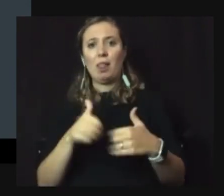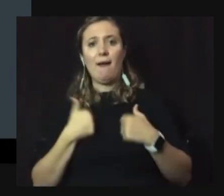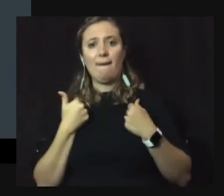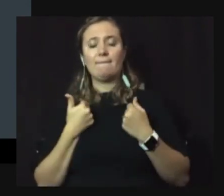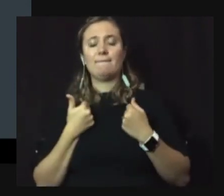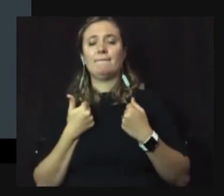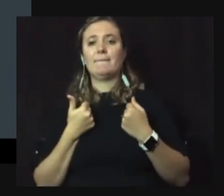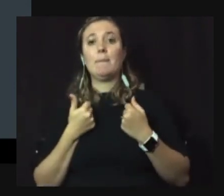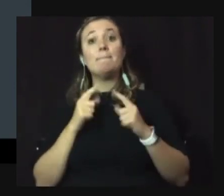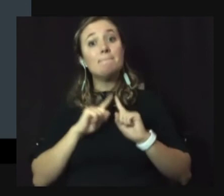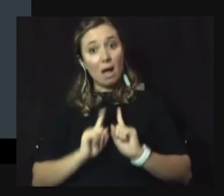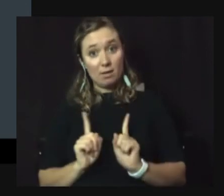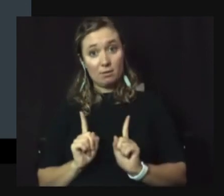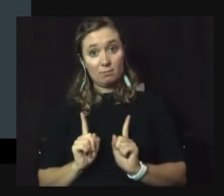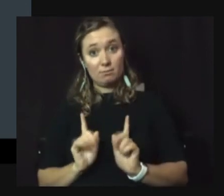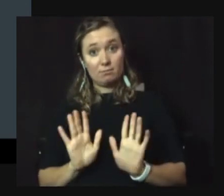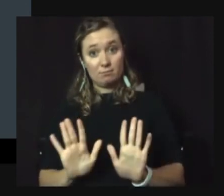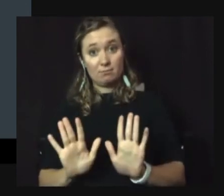But